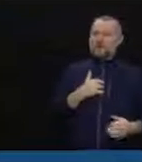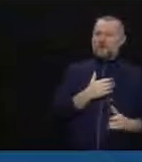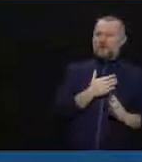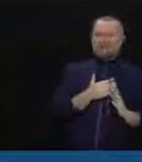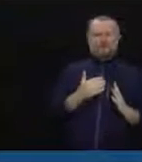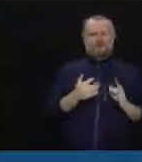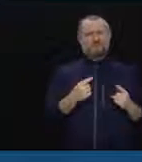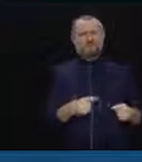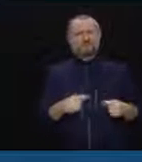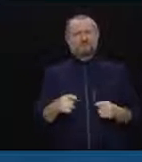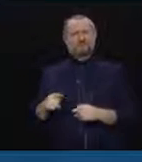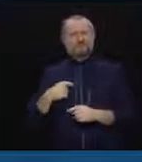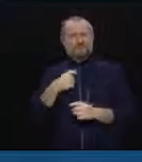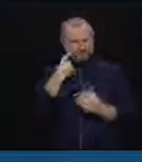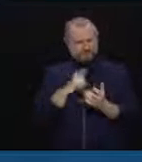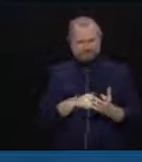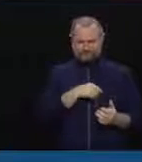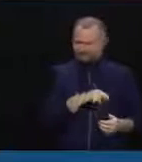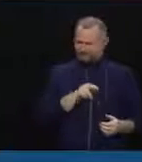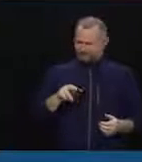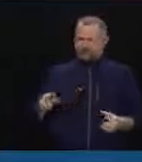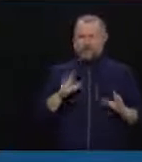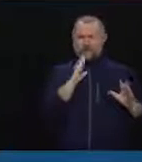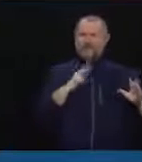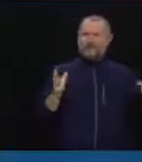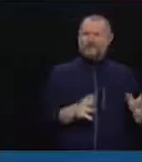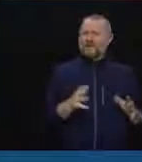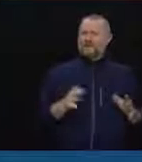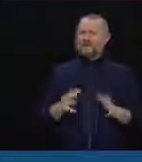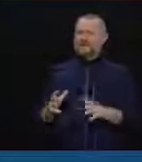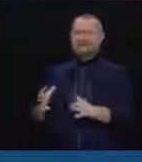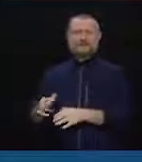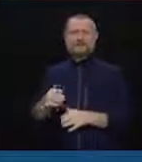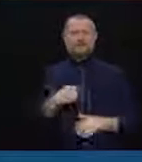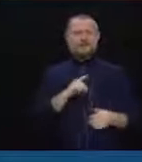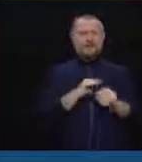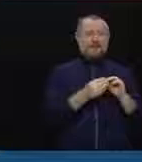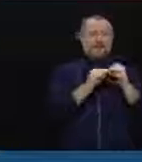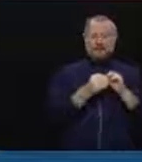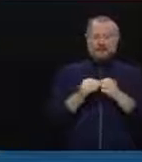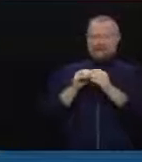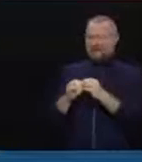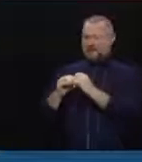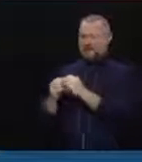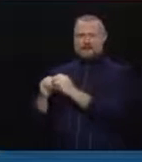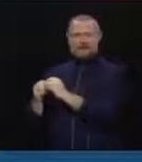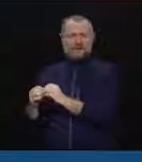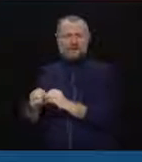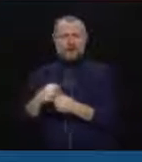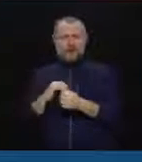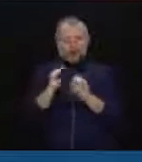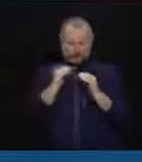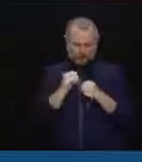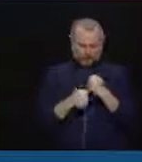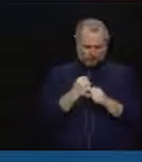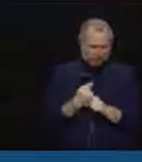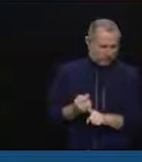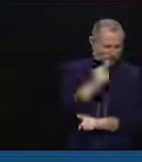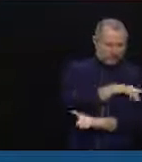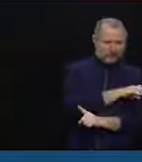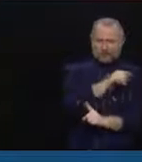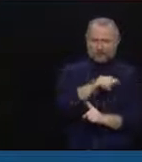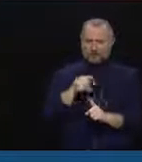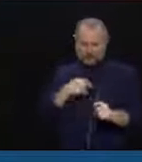That's what we've been relying on, is looking at the data and the trends from the previous year. So we talked about making preparations literally right around